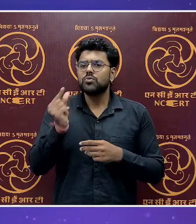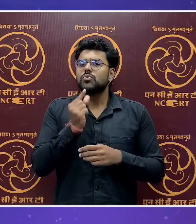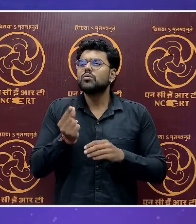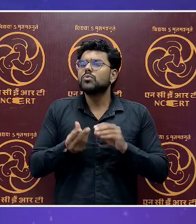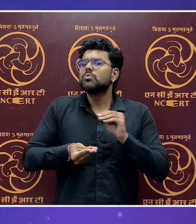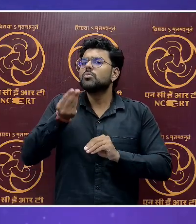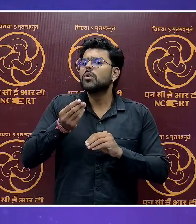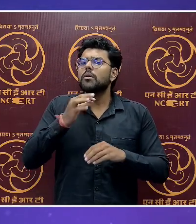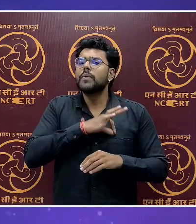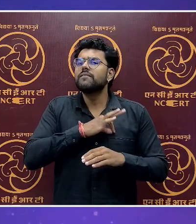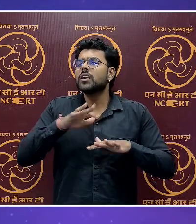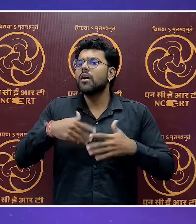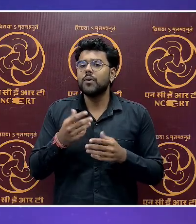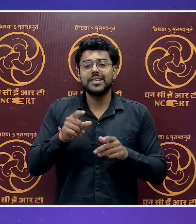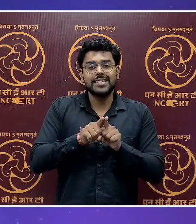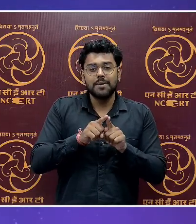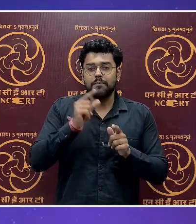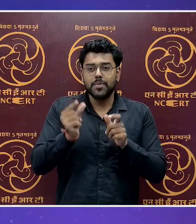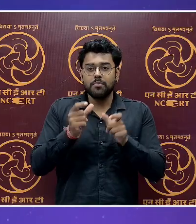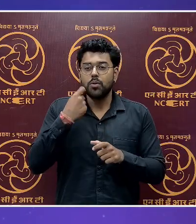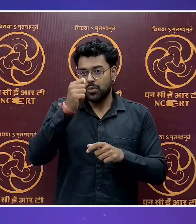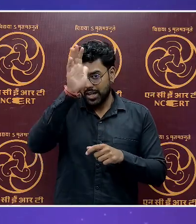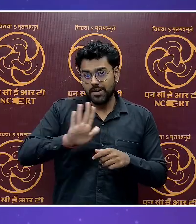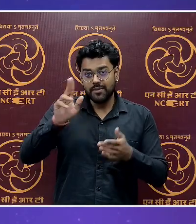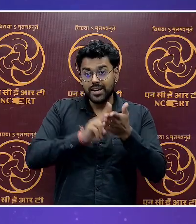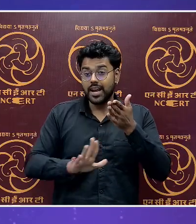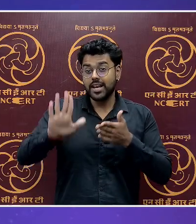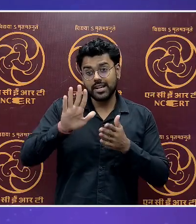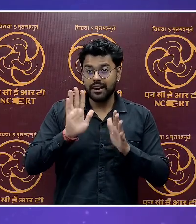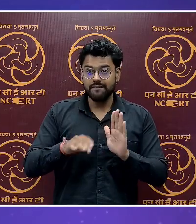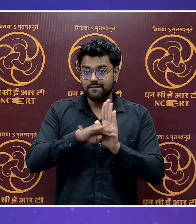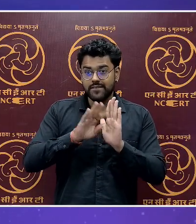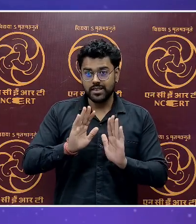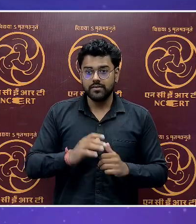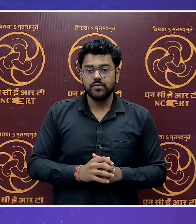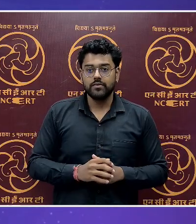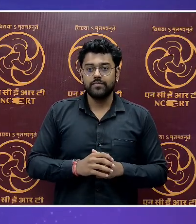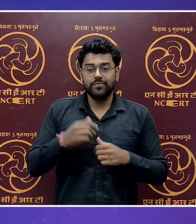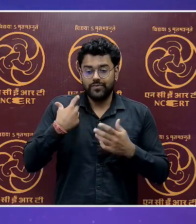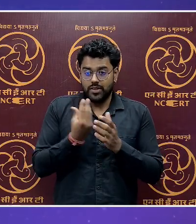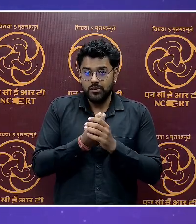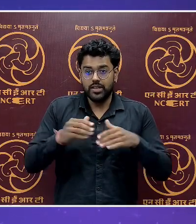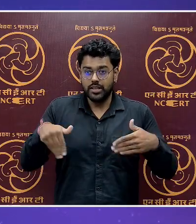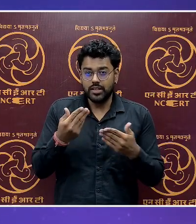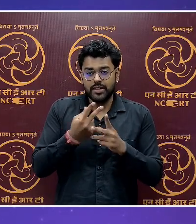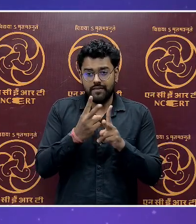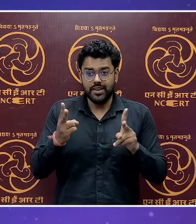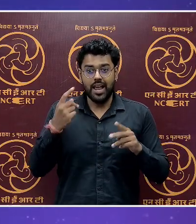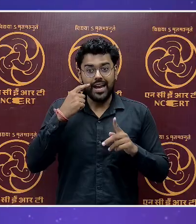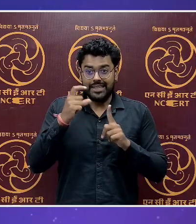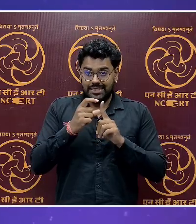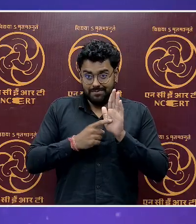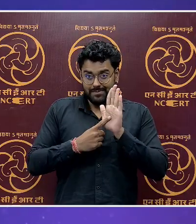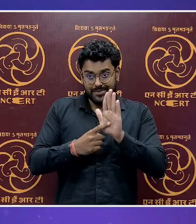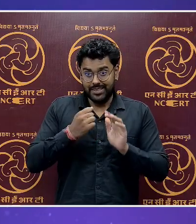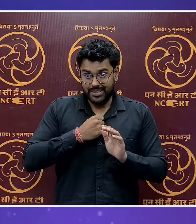for the user as well as for the platform, like a national platform PRASHAST 2.0. So, here basically we want to introduce Meri Pehchan as well as